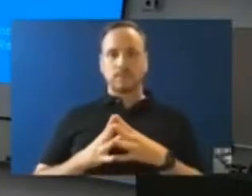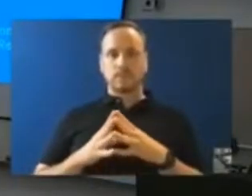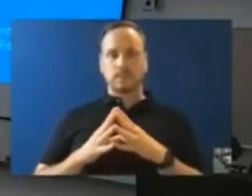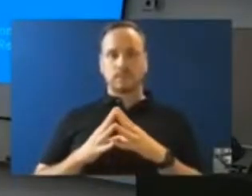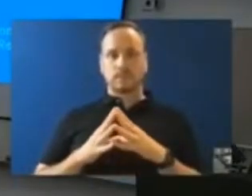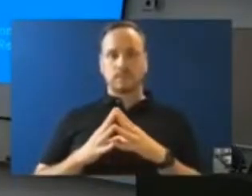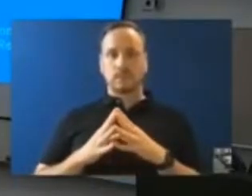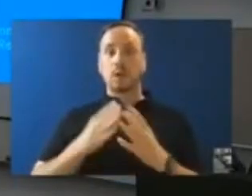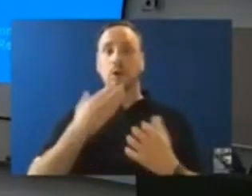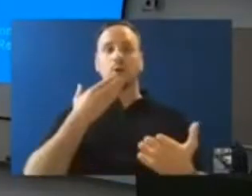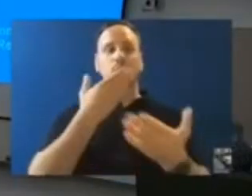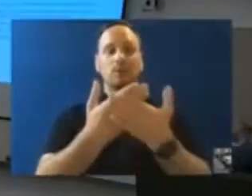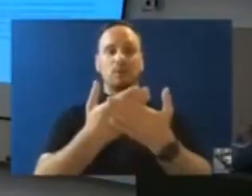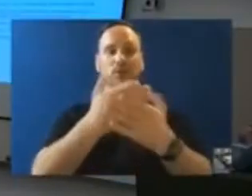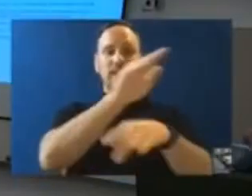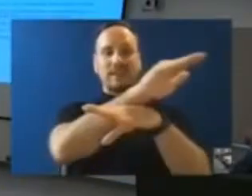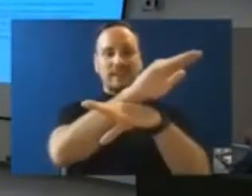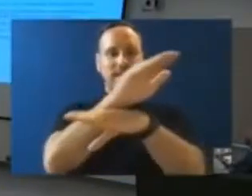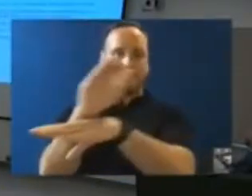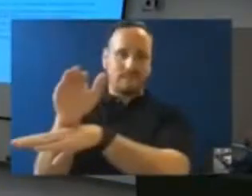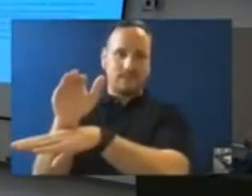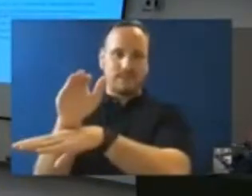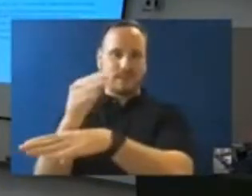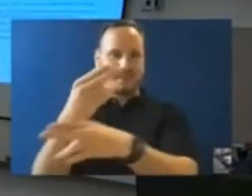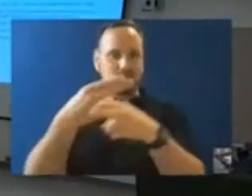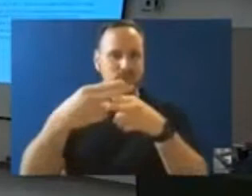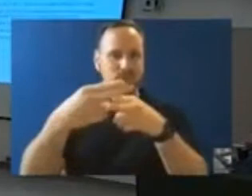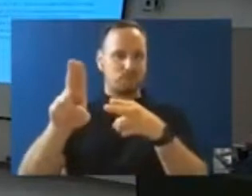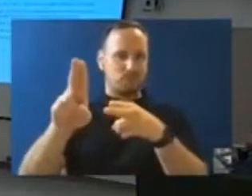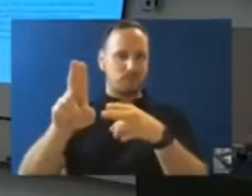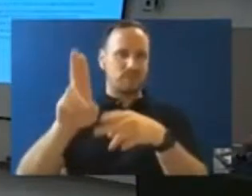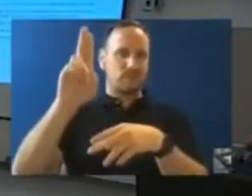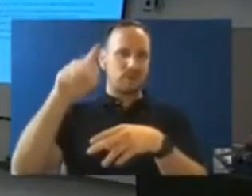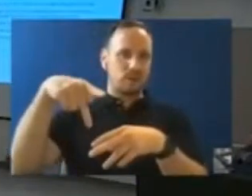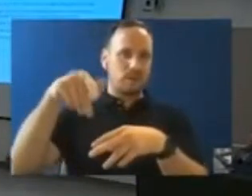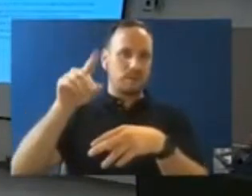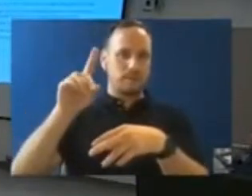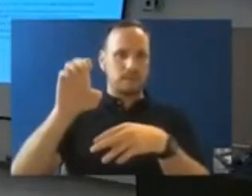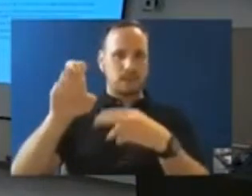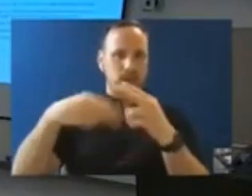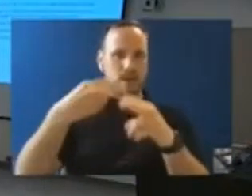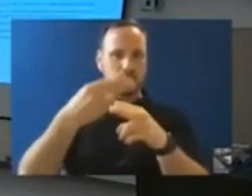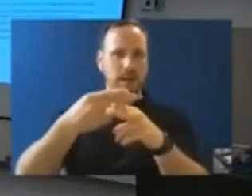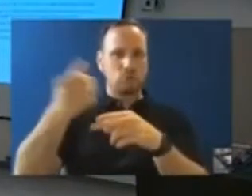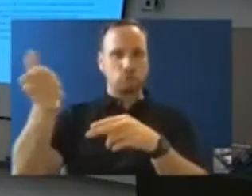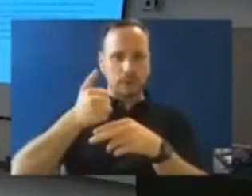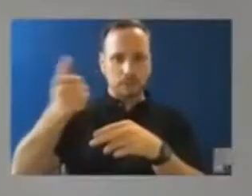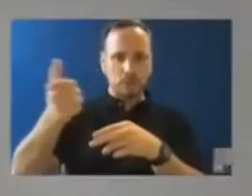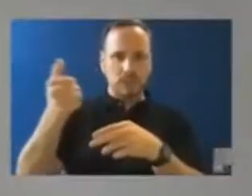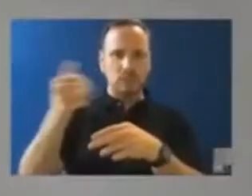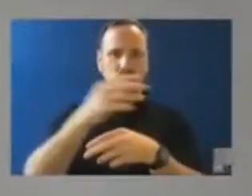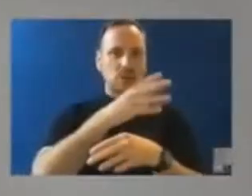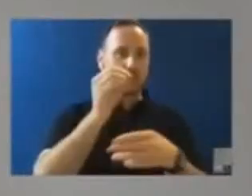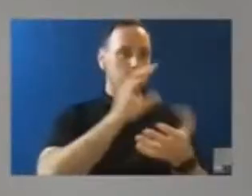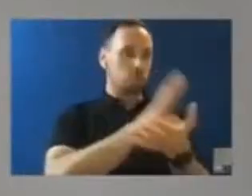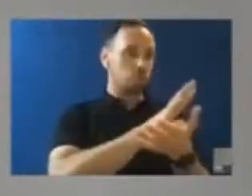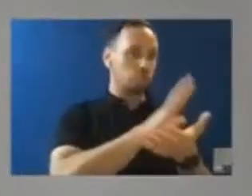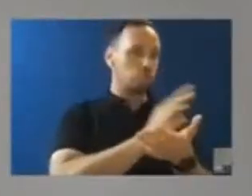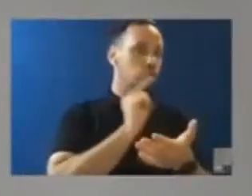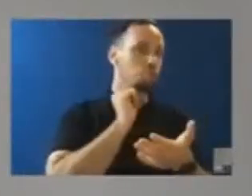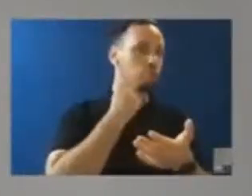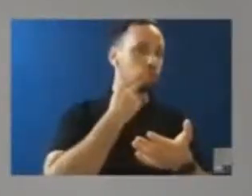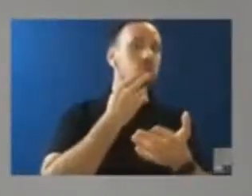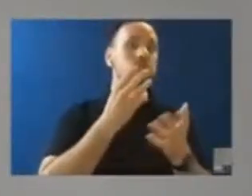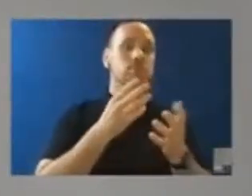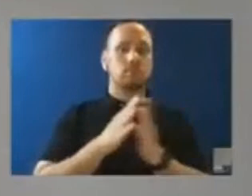Good evening. I'm going to give you a brief update about transportation and also our school nutrition programs. For